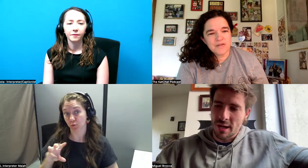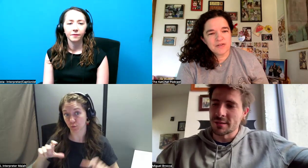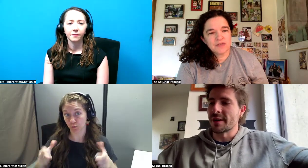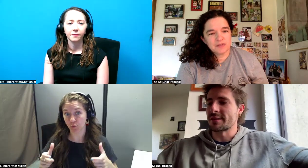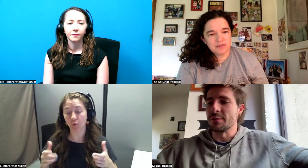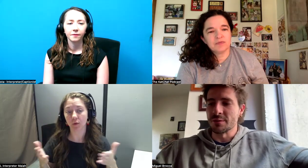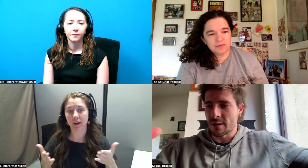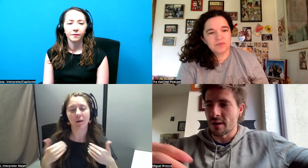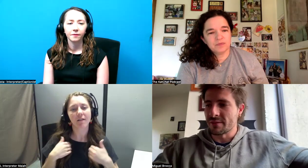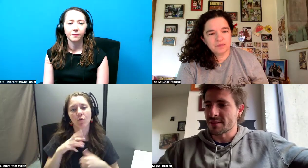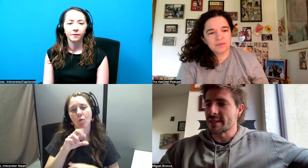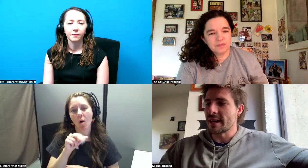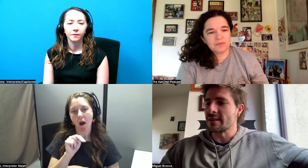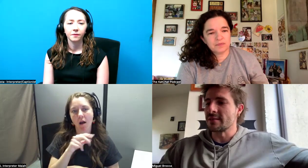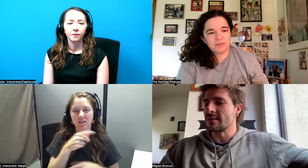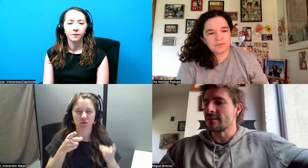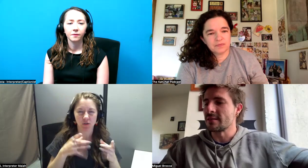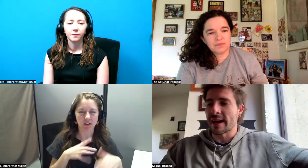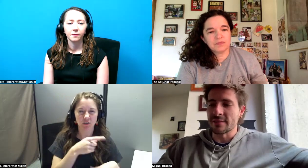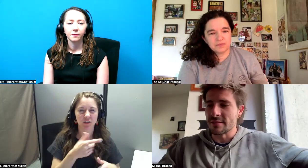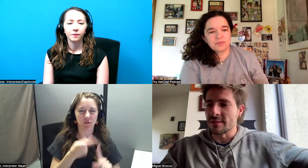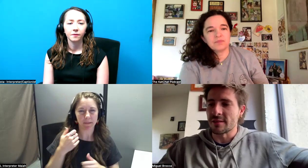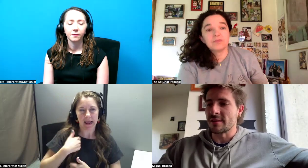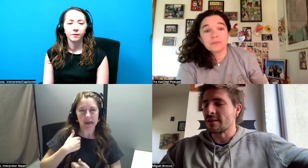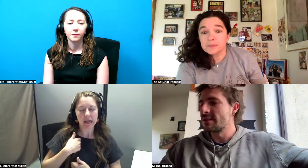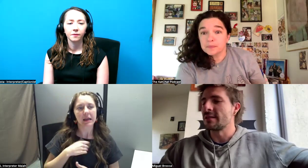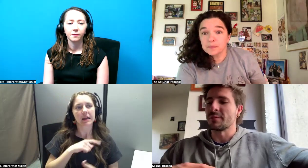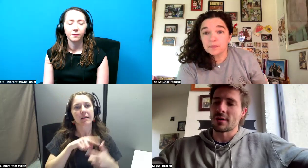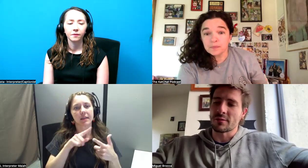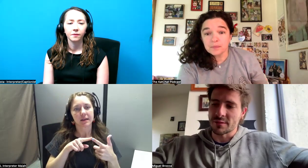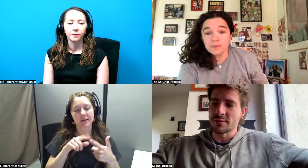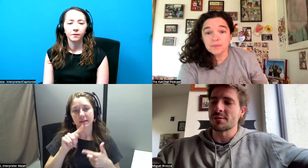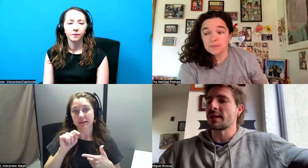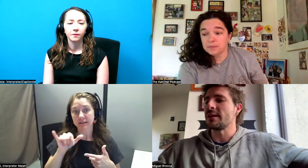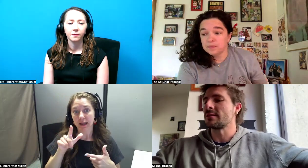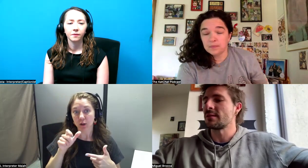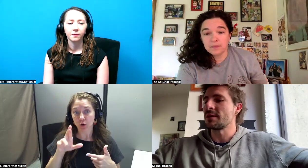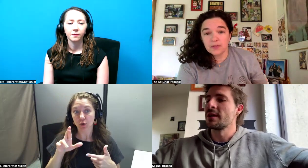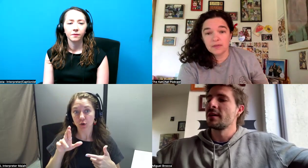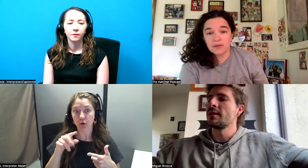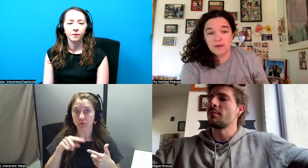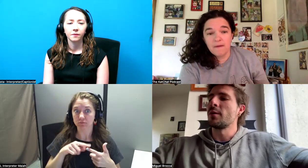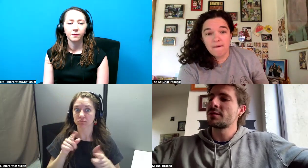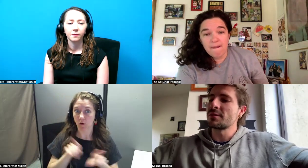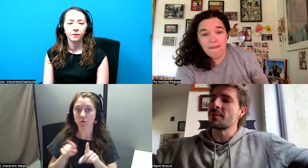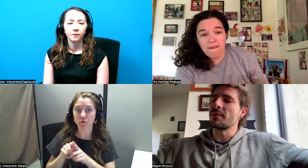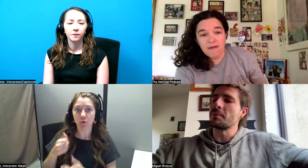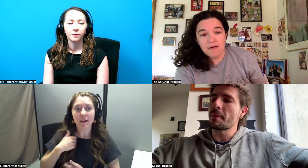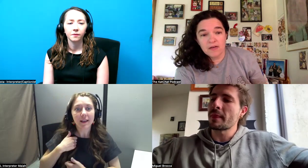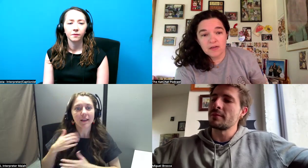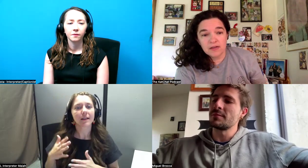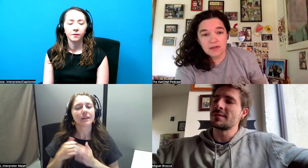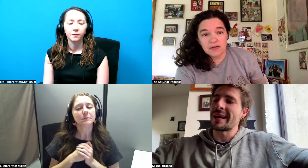we had Ron, the director, who's obviously Canadian, and Tyler, cinematographer, is also Canadian. So we most of